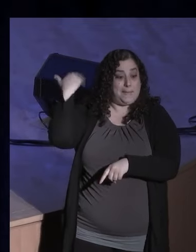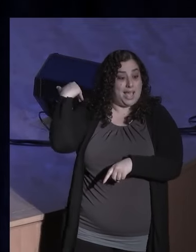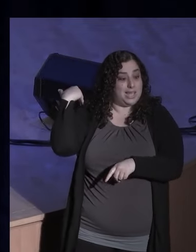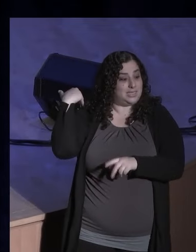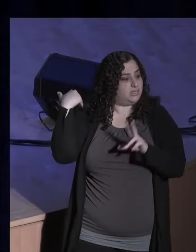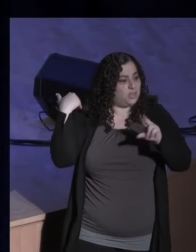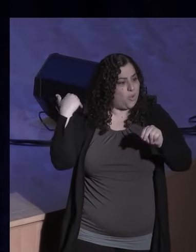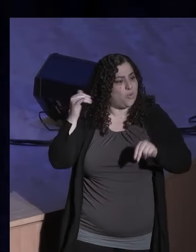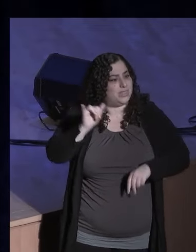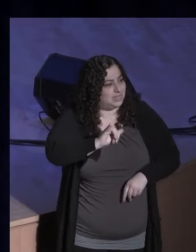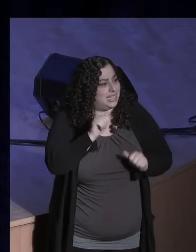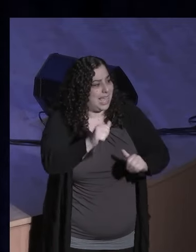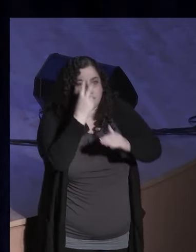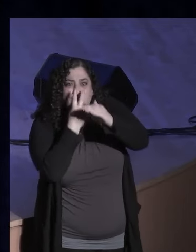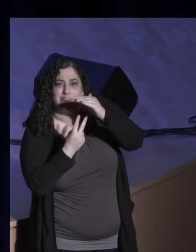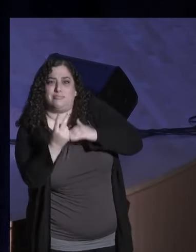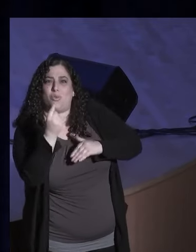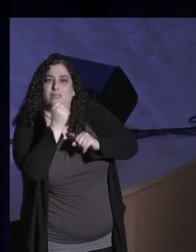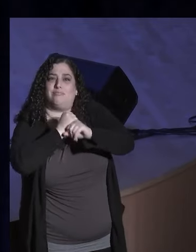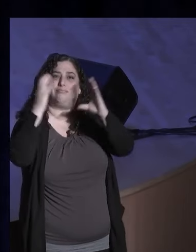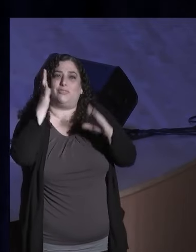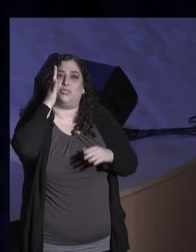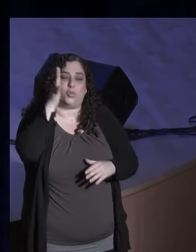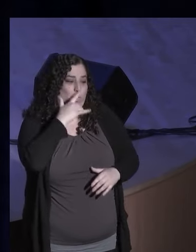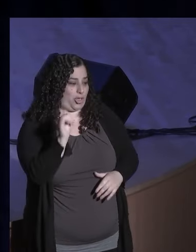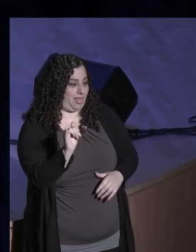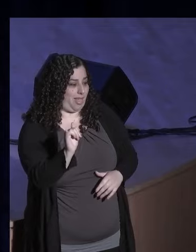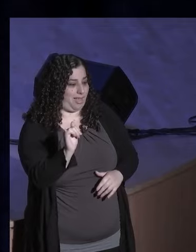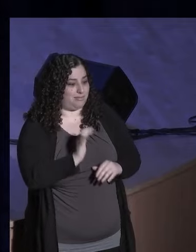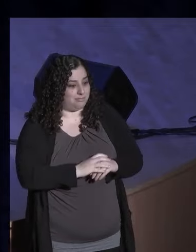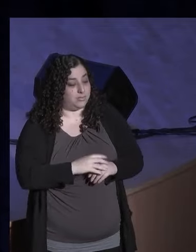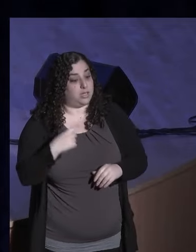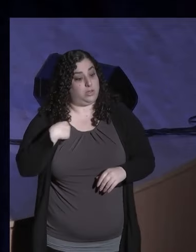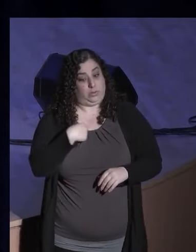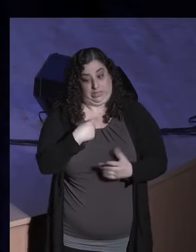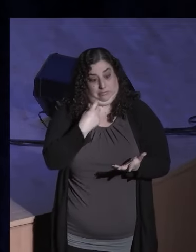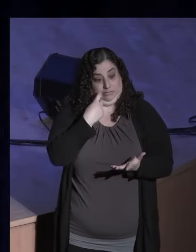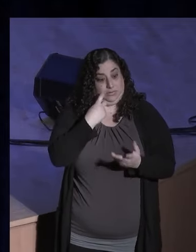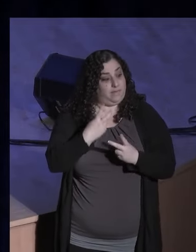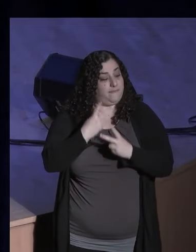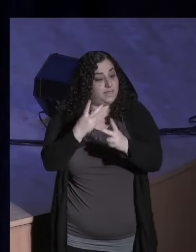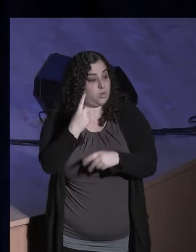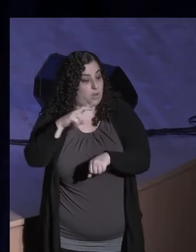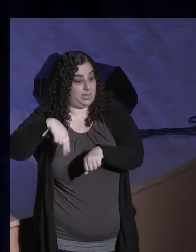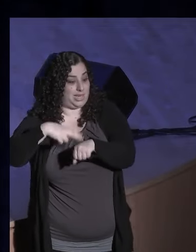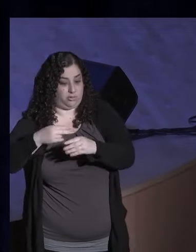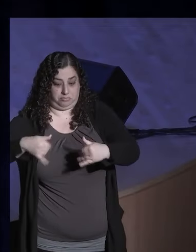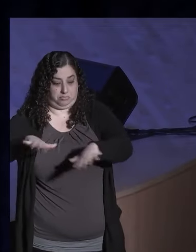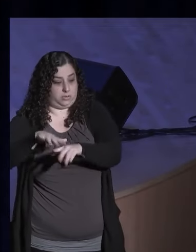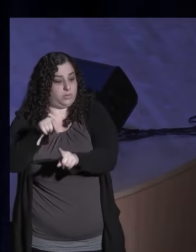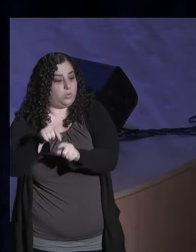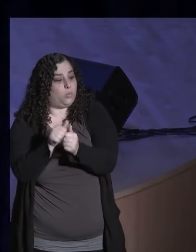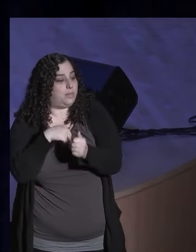States and American Indian nations with my son Chauncey, I was able to point out a picture of Matasa